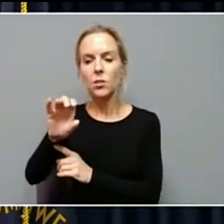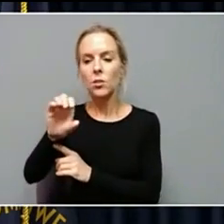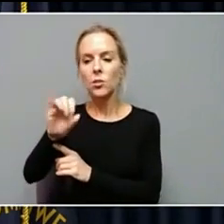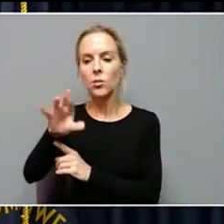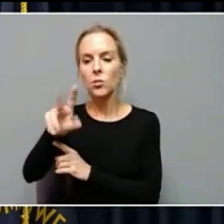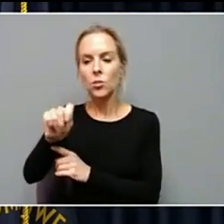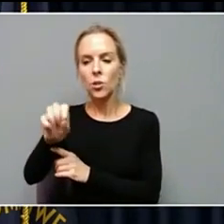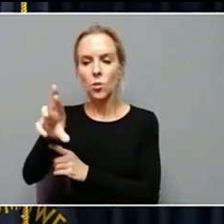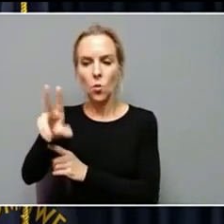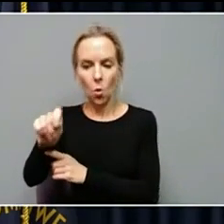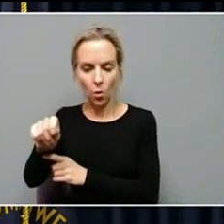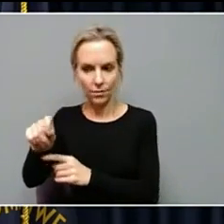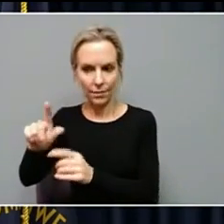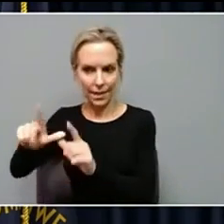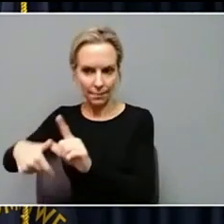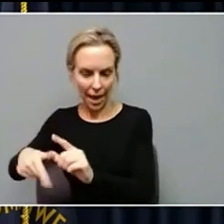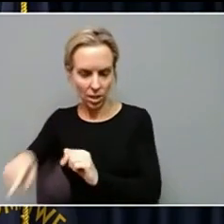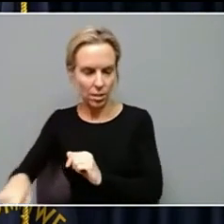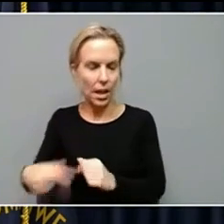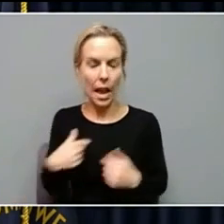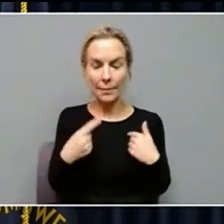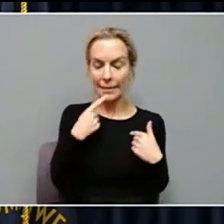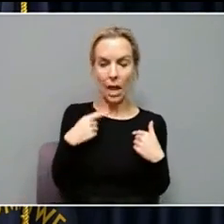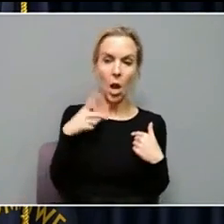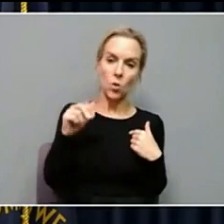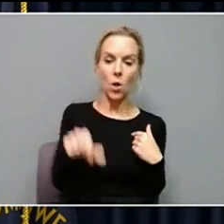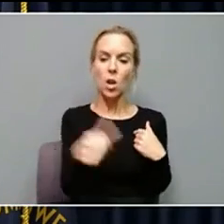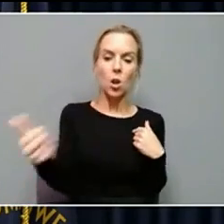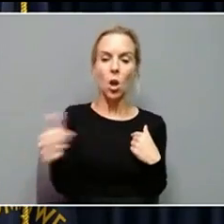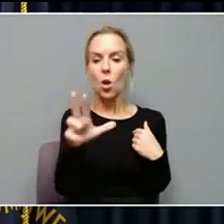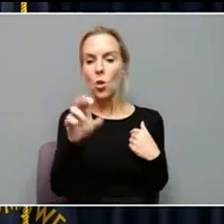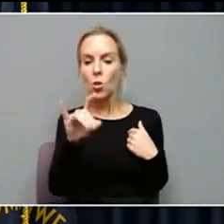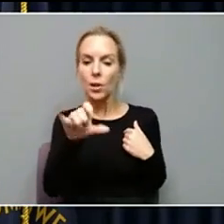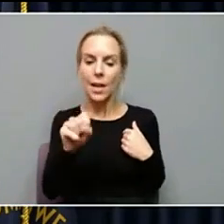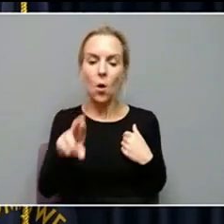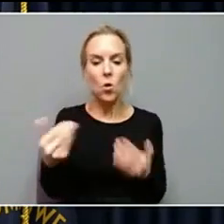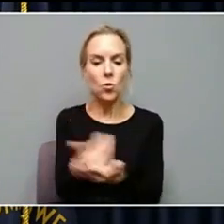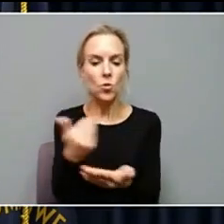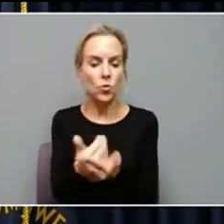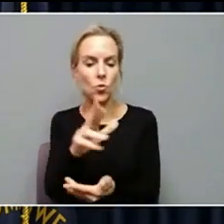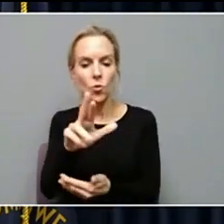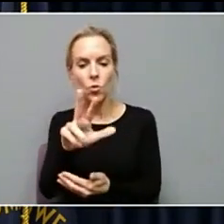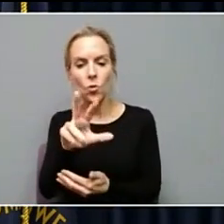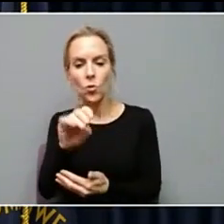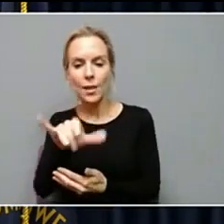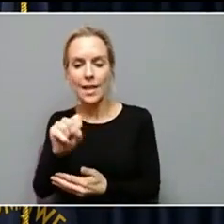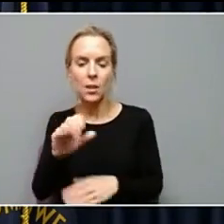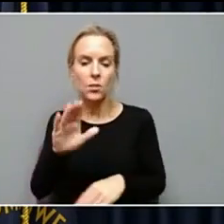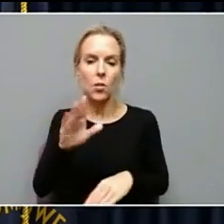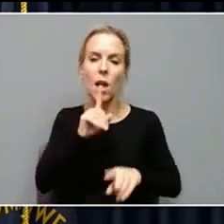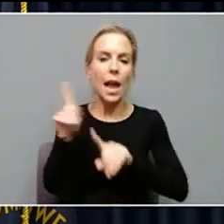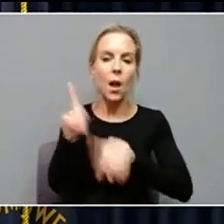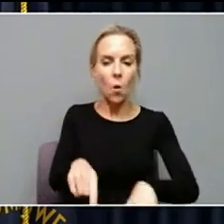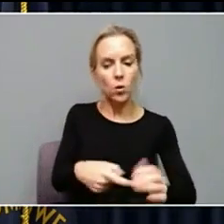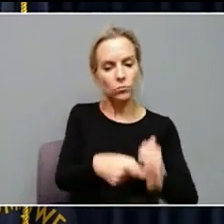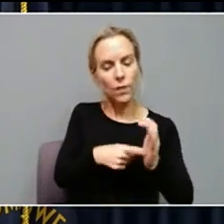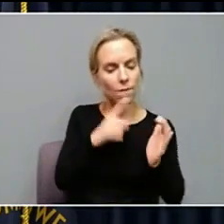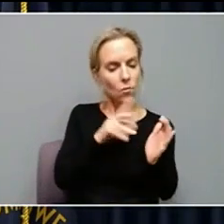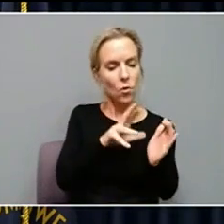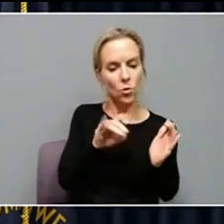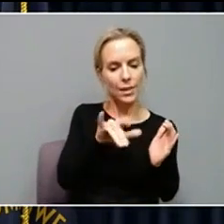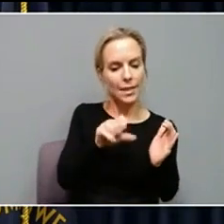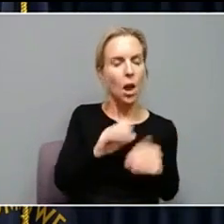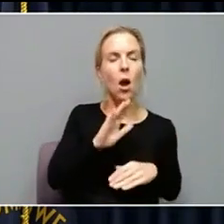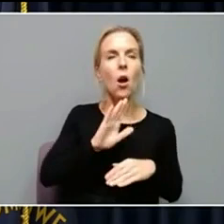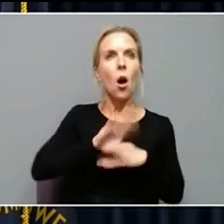don't get to say I'm going to do another 30 days or a new 30 days or any order for 30 days. It's all dependent